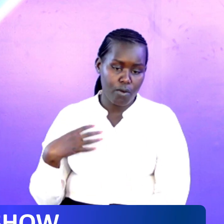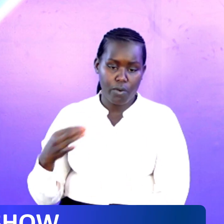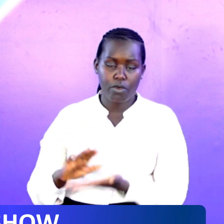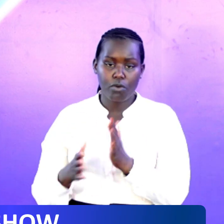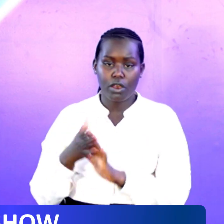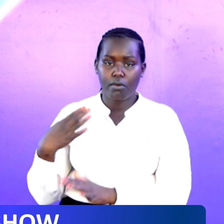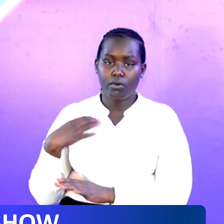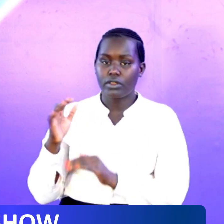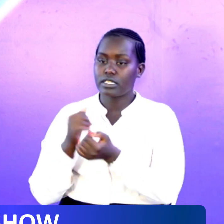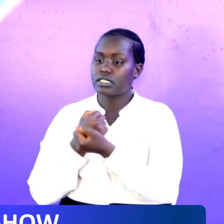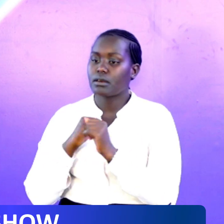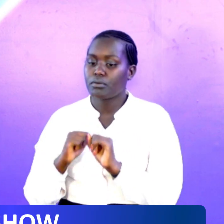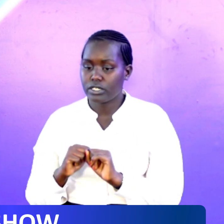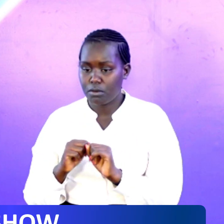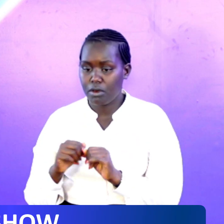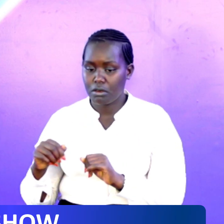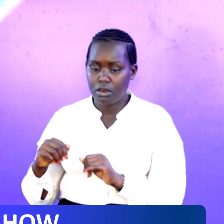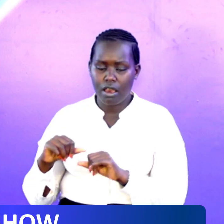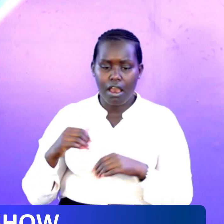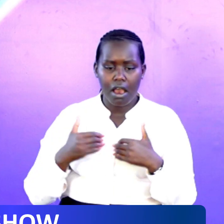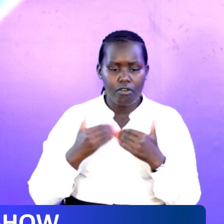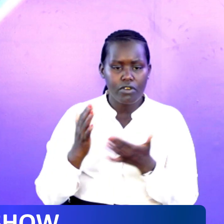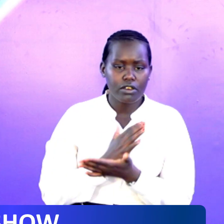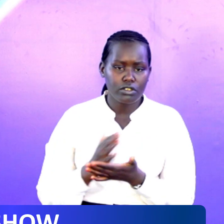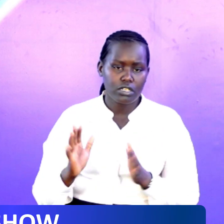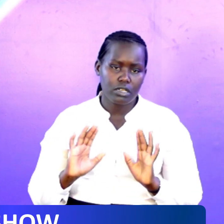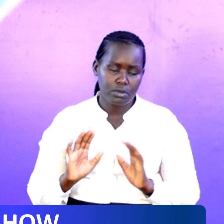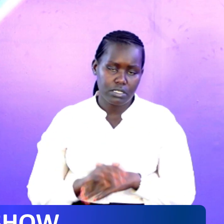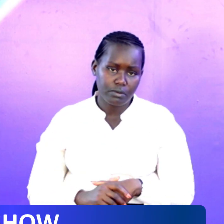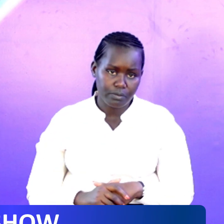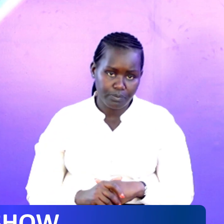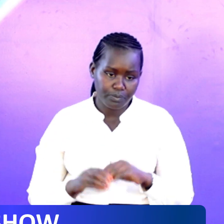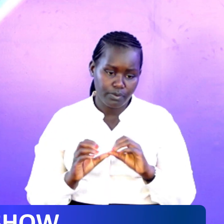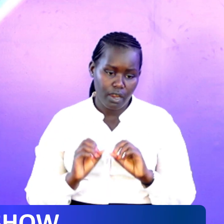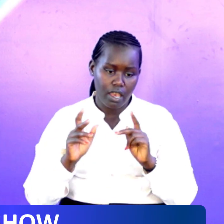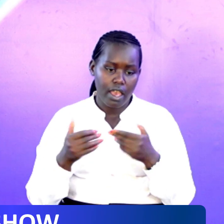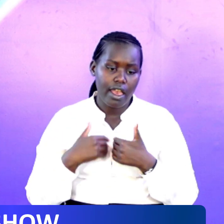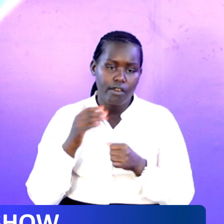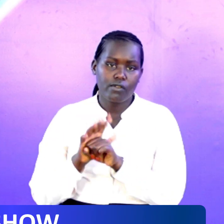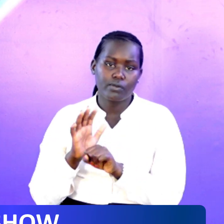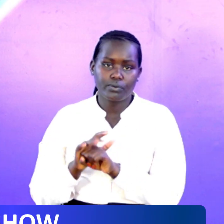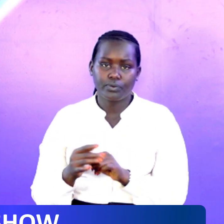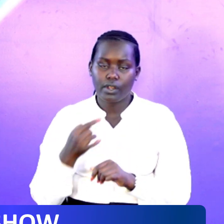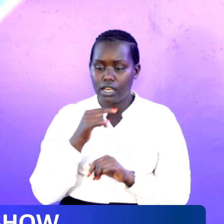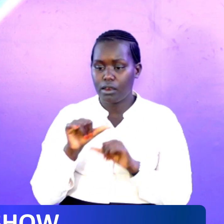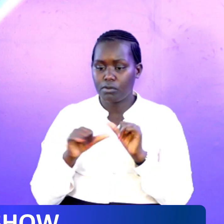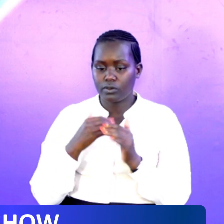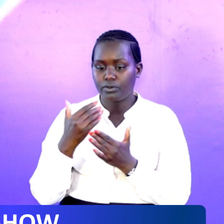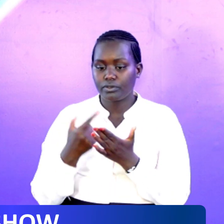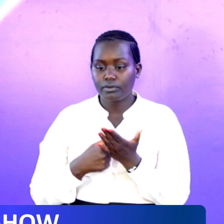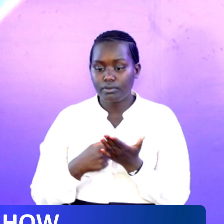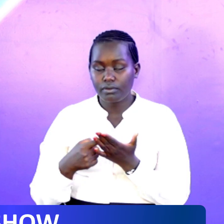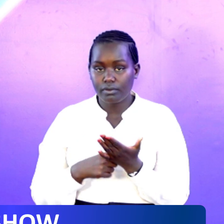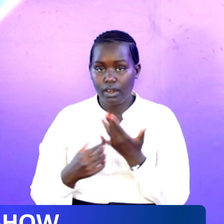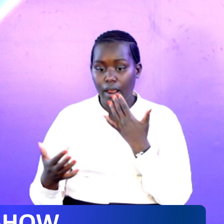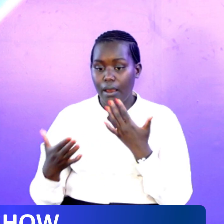wealthy, you cannot be wealthy just running around with shares. Yeah. All right, all right. I have so much to say about this conversation that I will not.